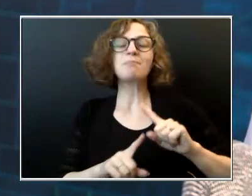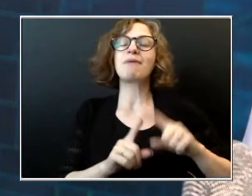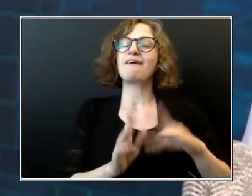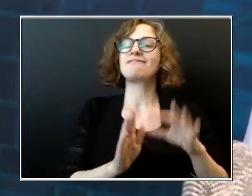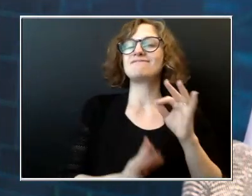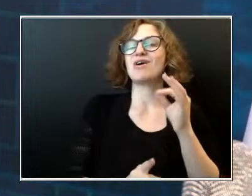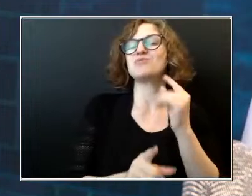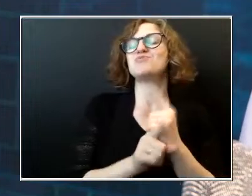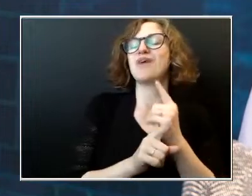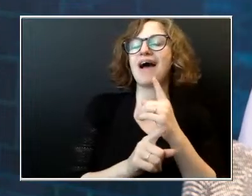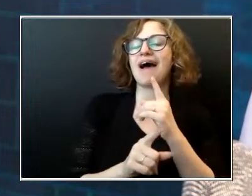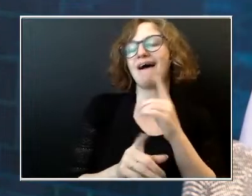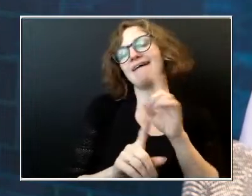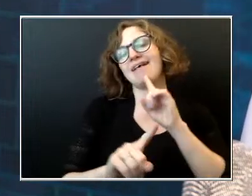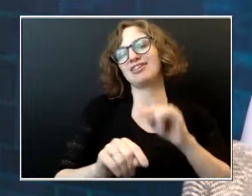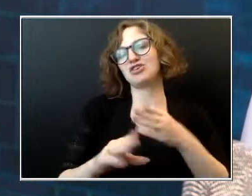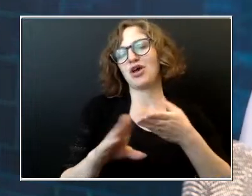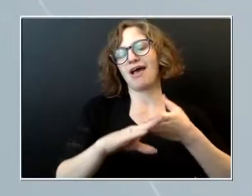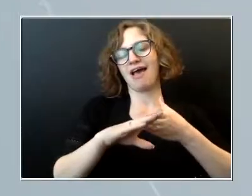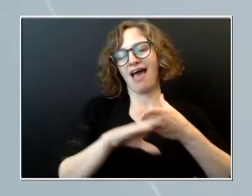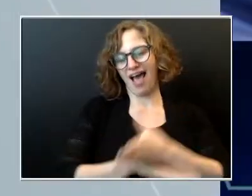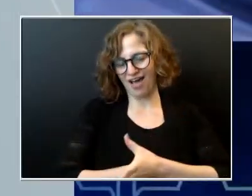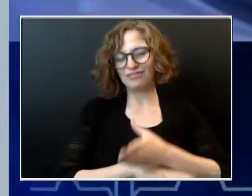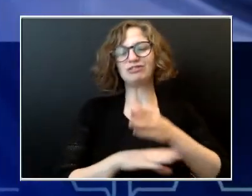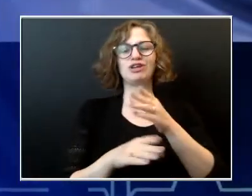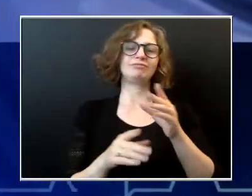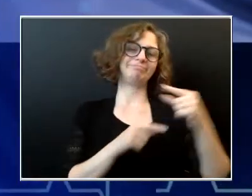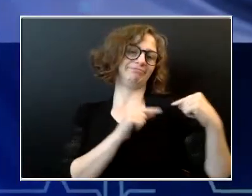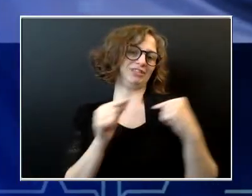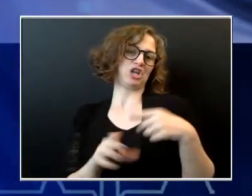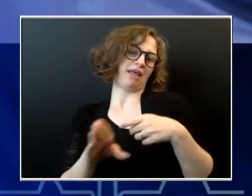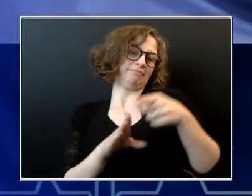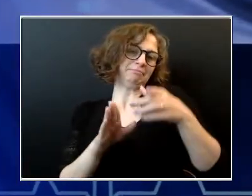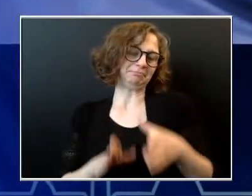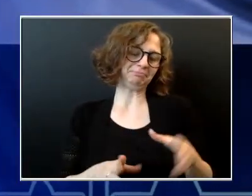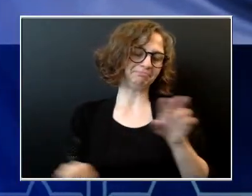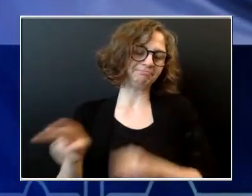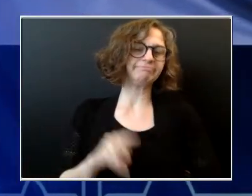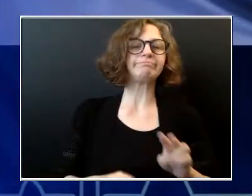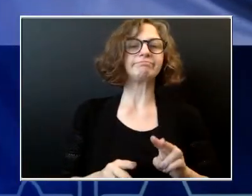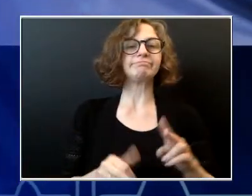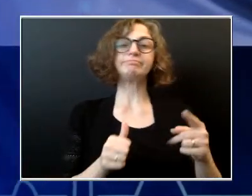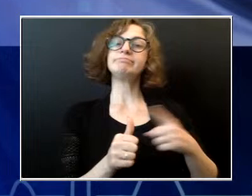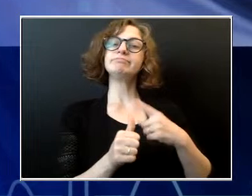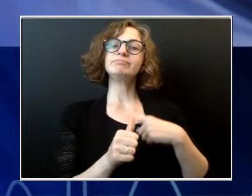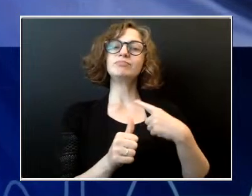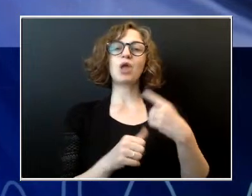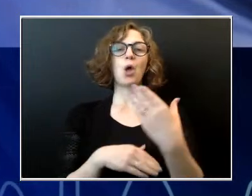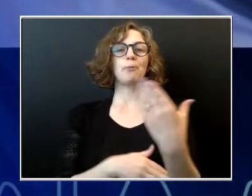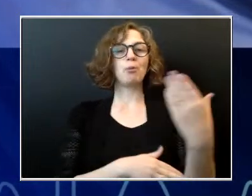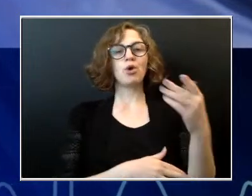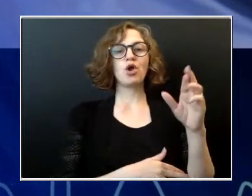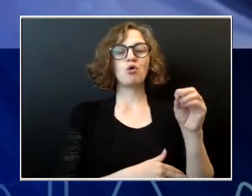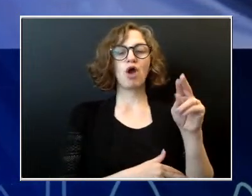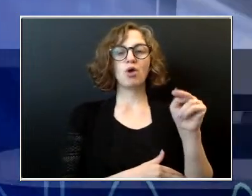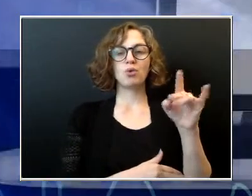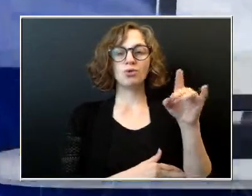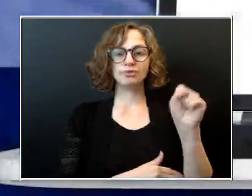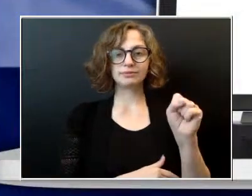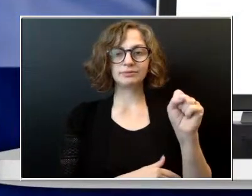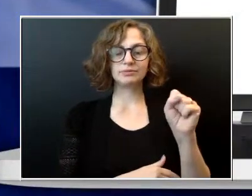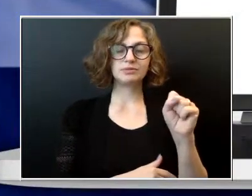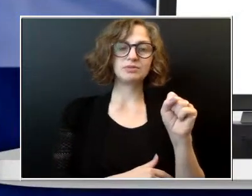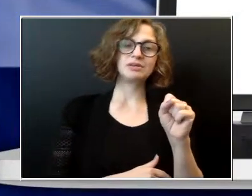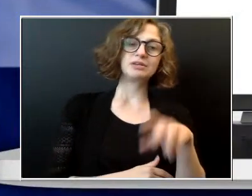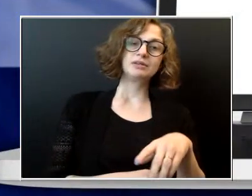story. But first, let's do our morning rounds. We're talking about a case where the FDA approval may